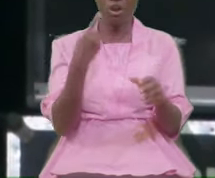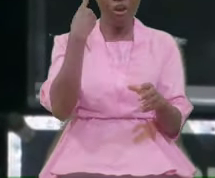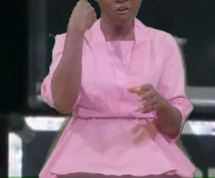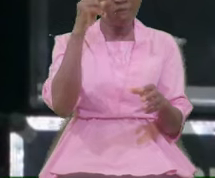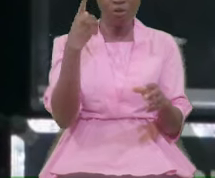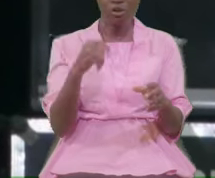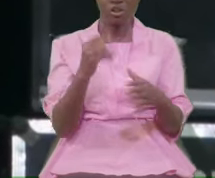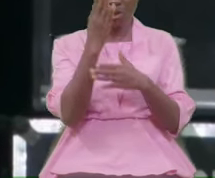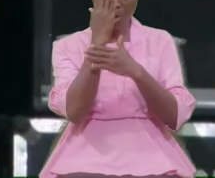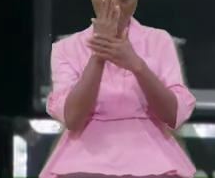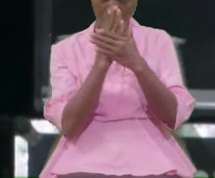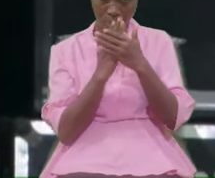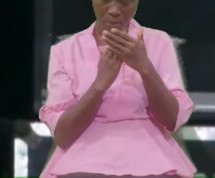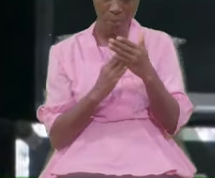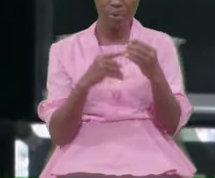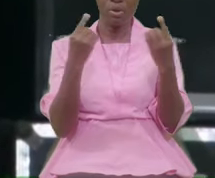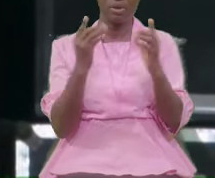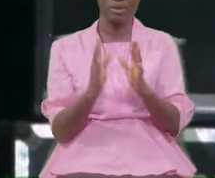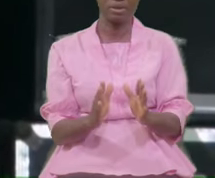angas ang